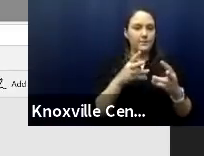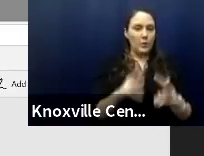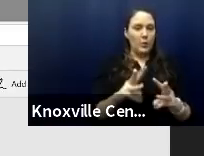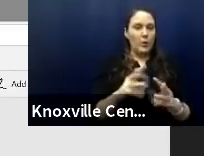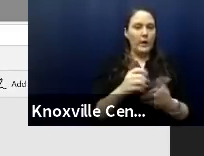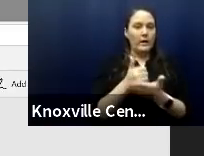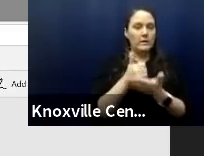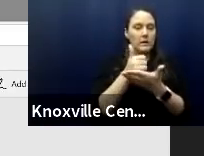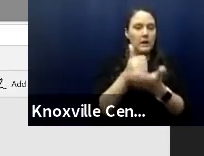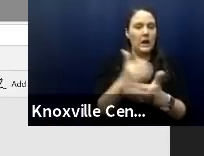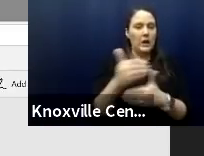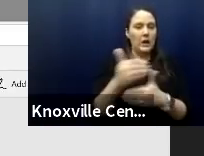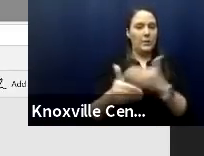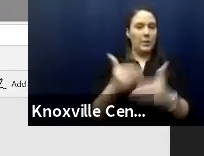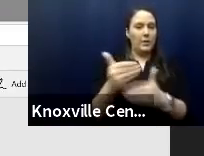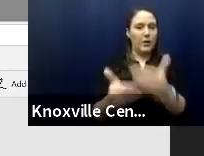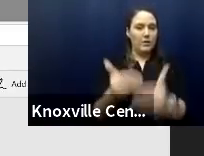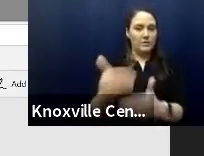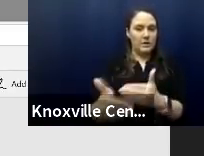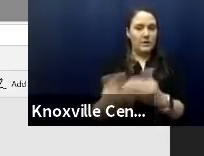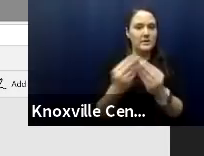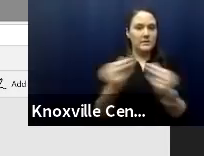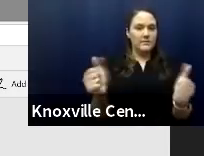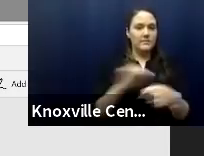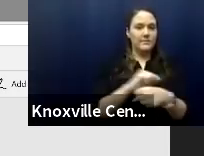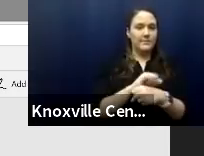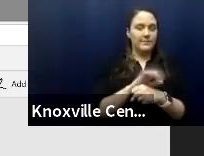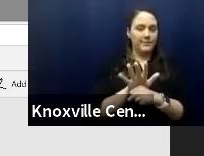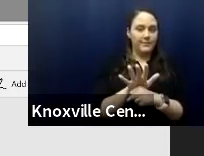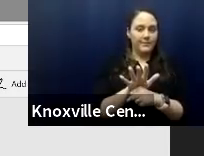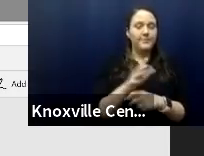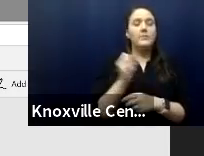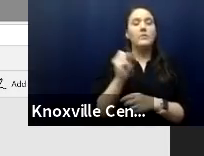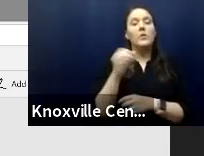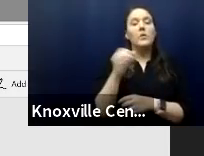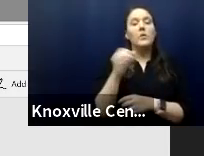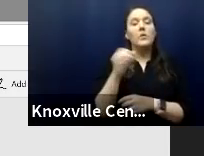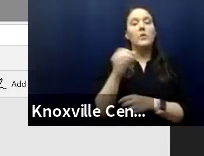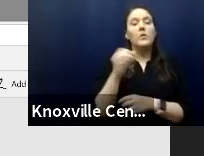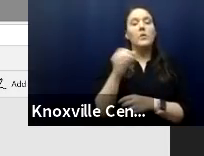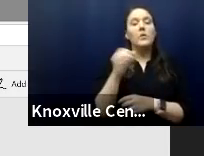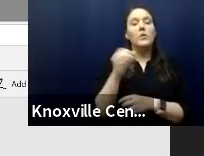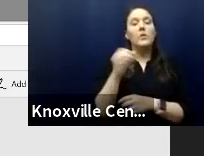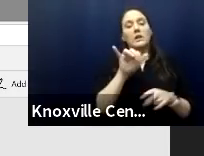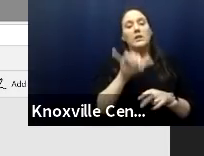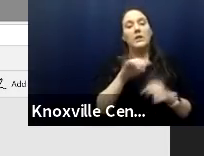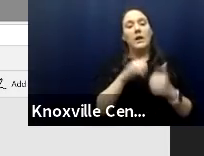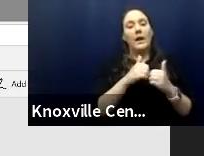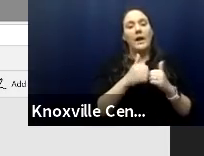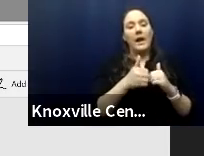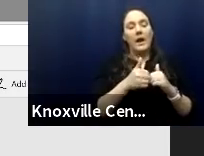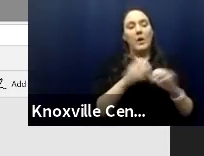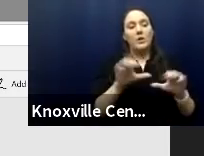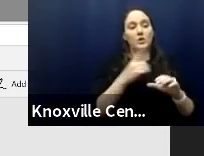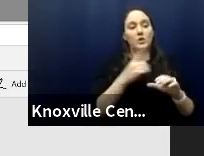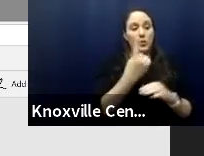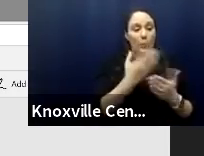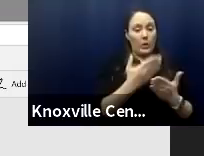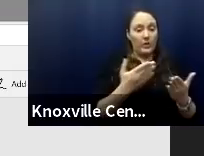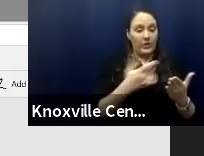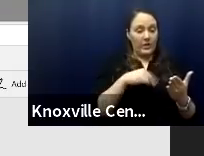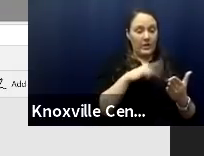the process of mitigating the virus. And so I looked at it as a way to do one thing where we were concerned